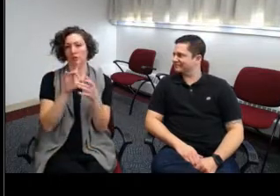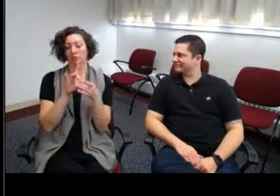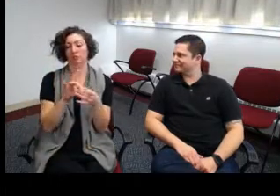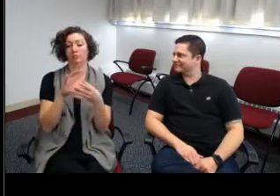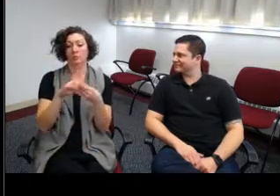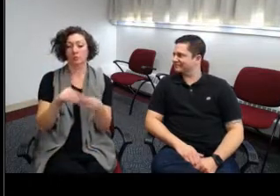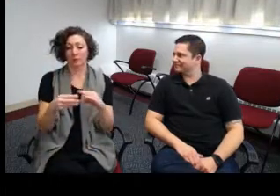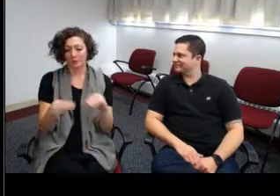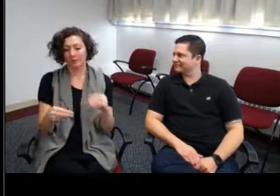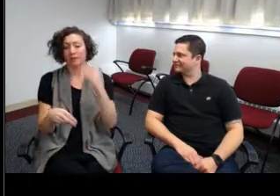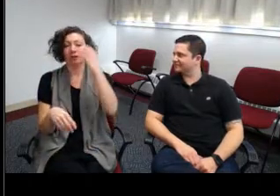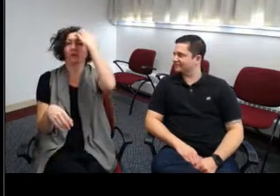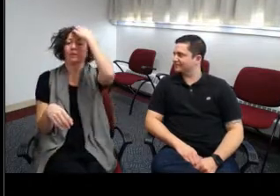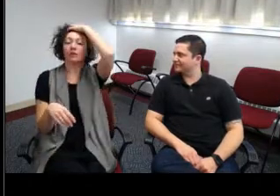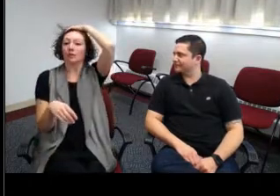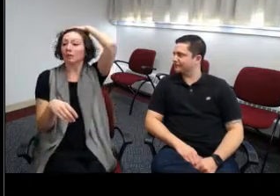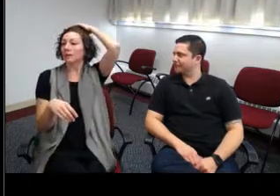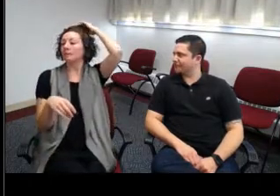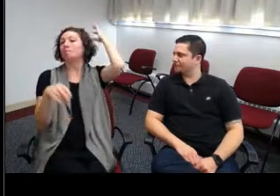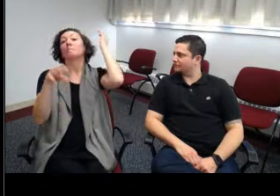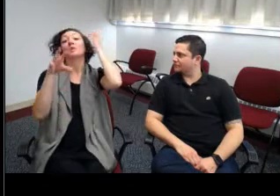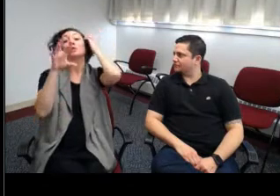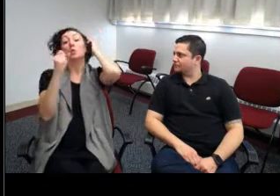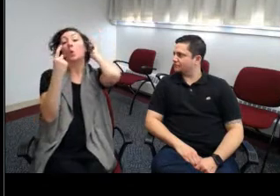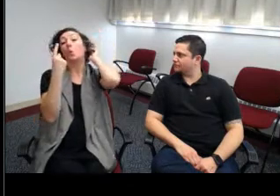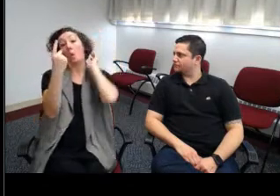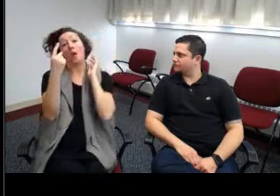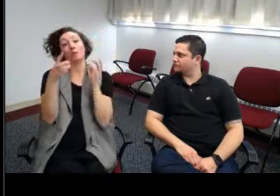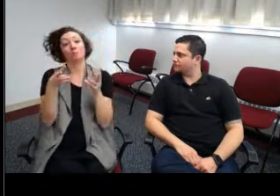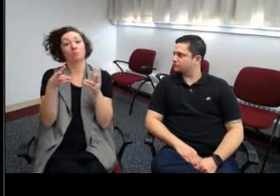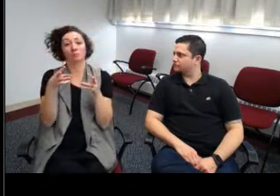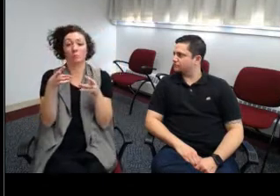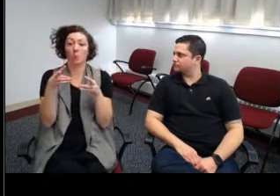So to start with the question related to storytelling.